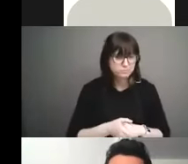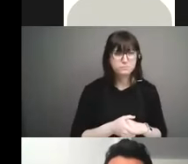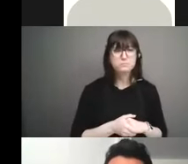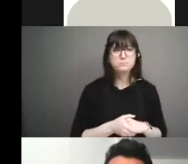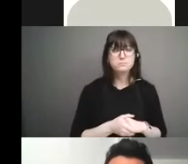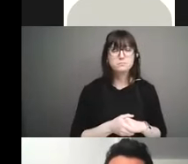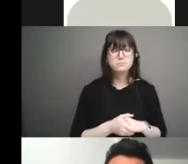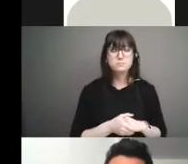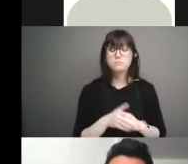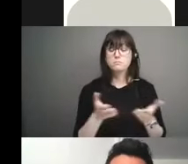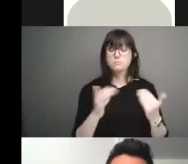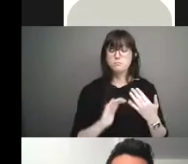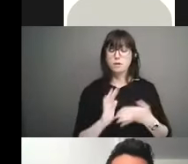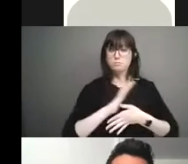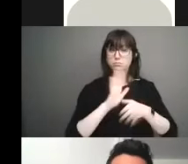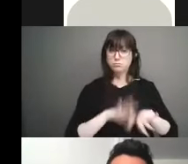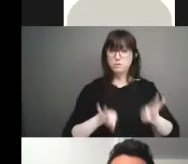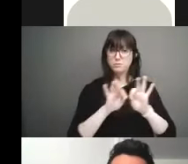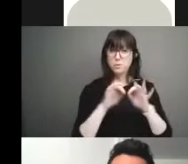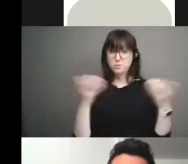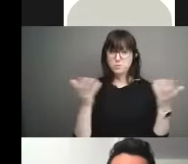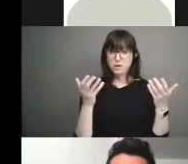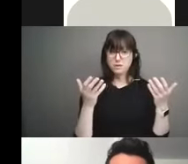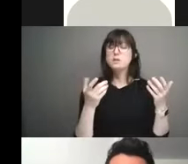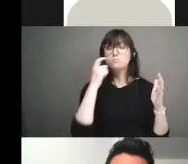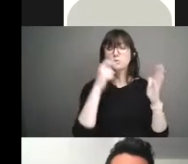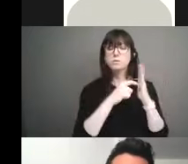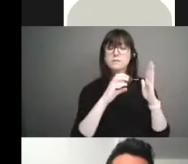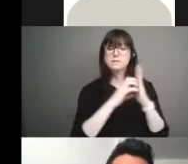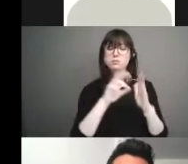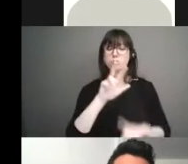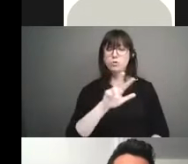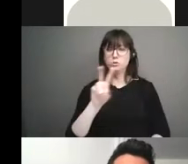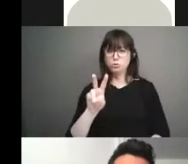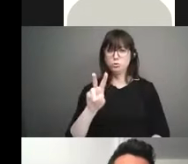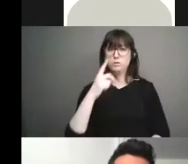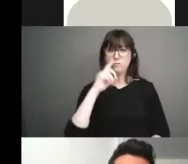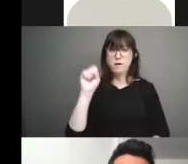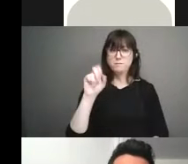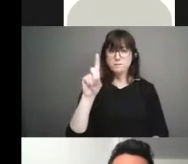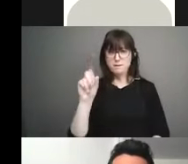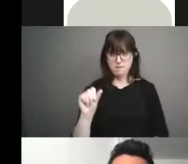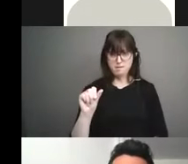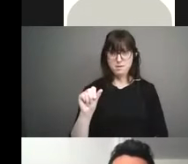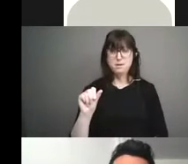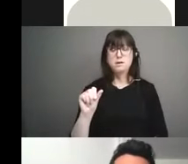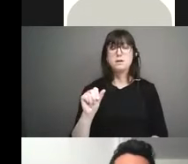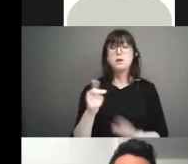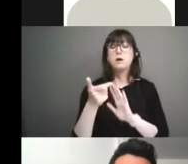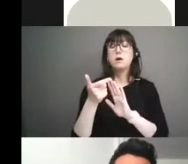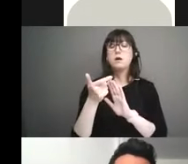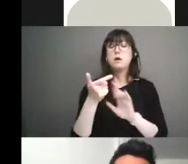Most importantly, and this is set out right at Section 32 of the Substitute Decisions Act, is that an attorney is